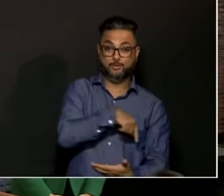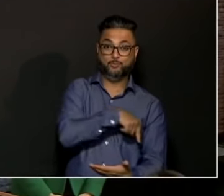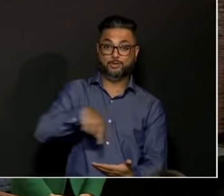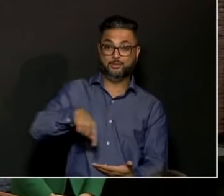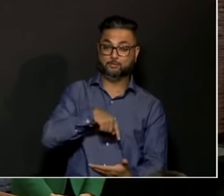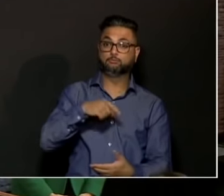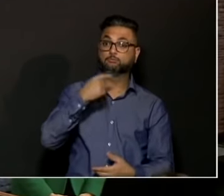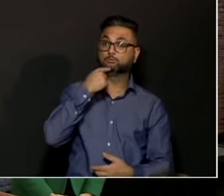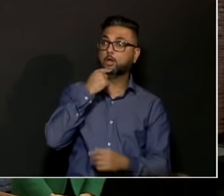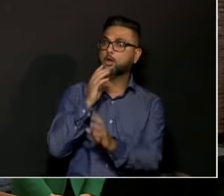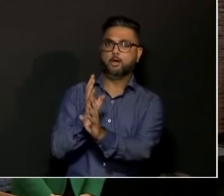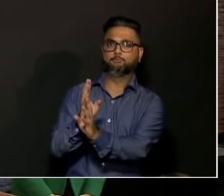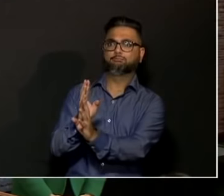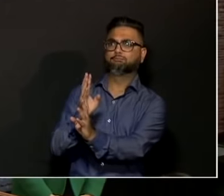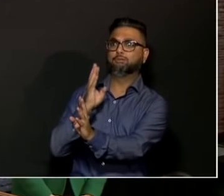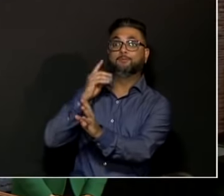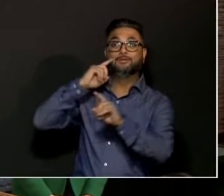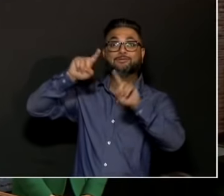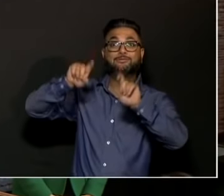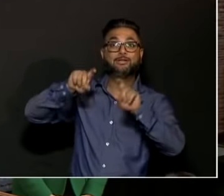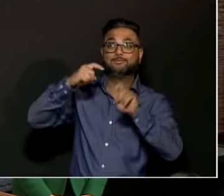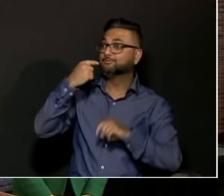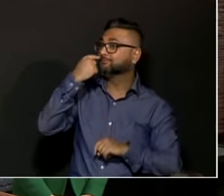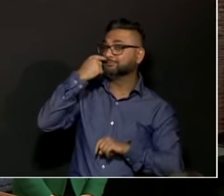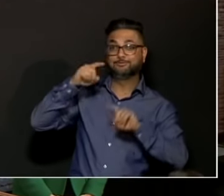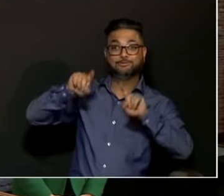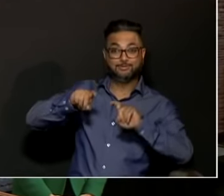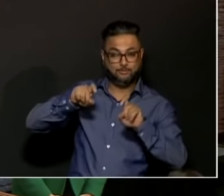caused because of a lack of action by Health Canada.